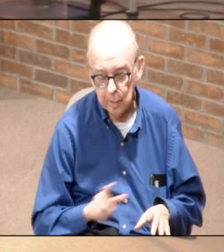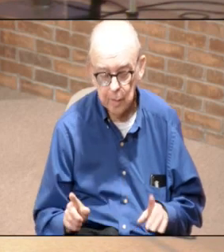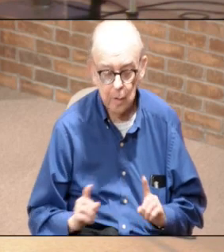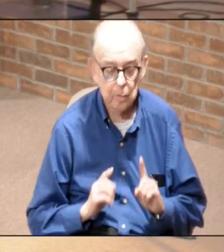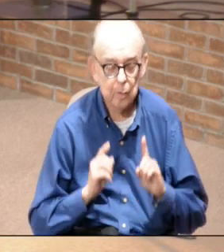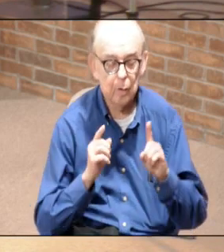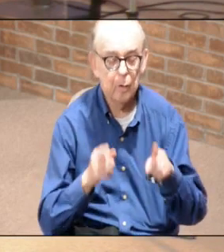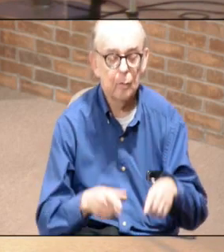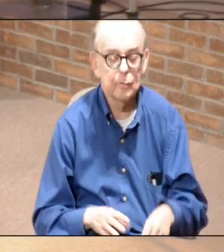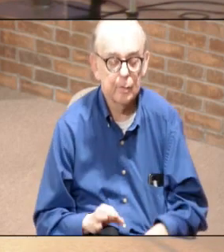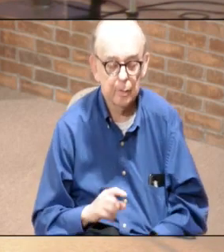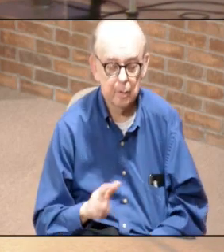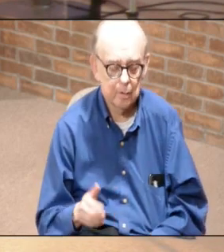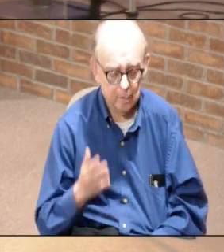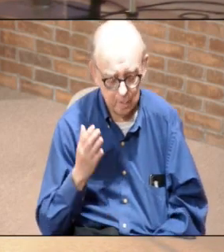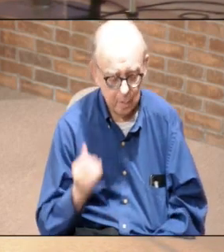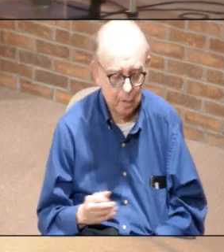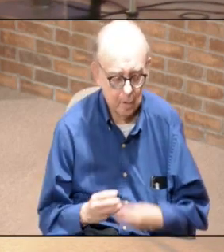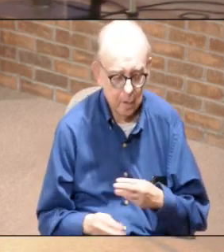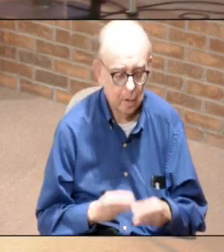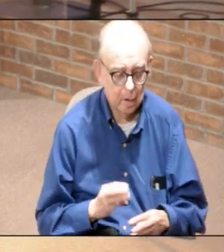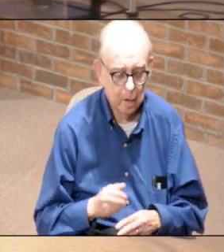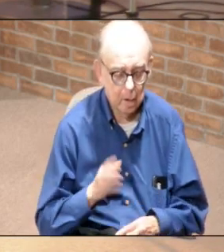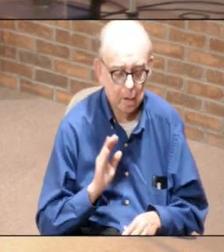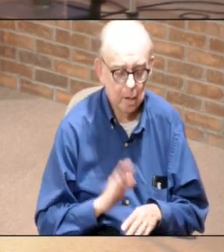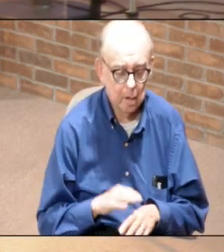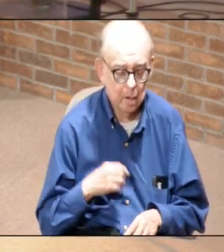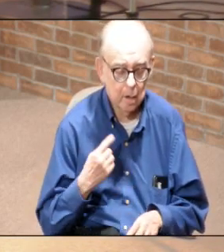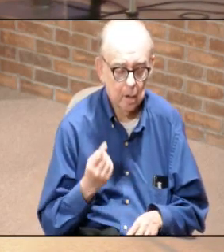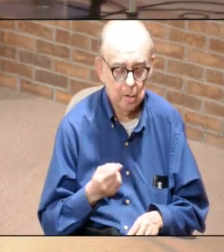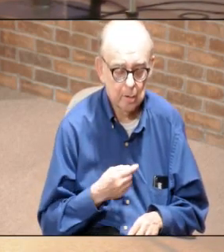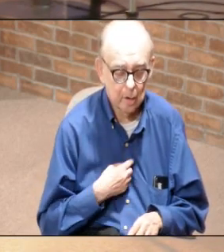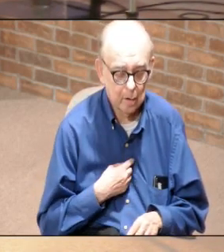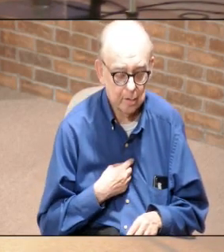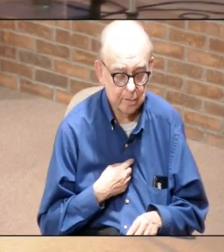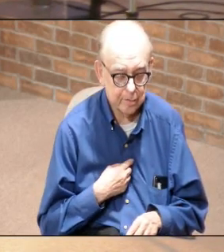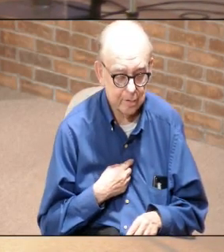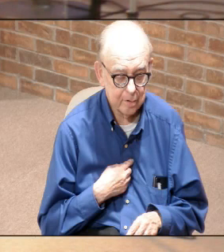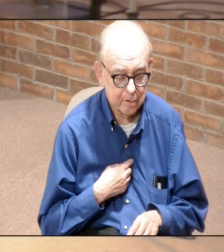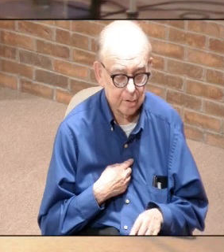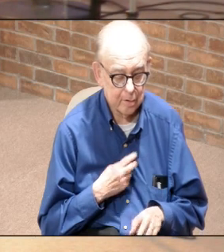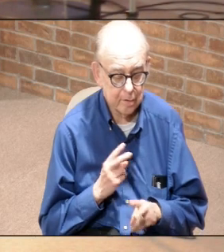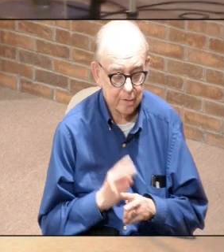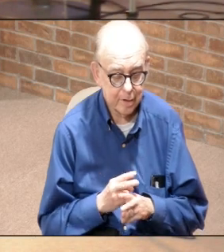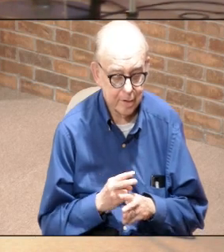Go over the cliff. Why in the world does God call us his sheep?